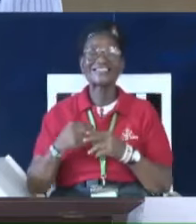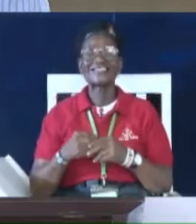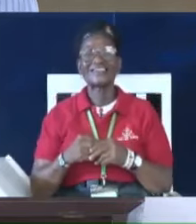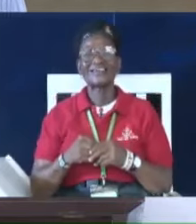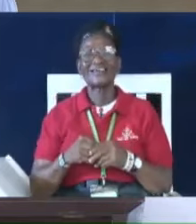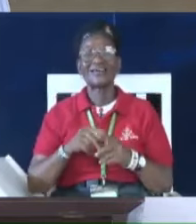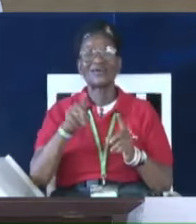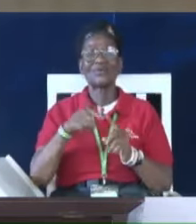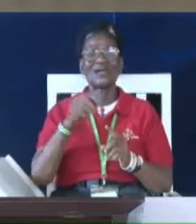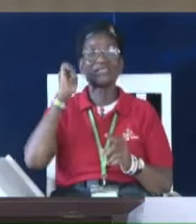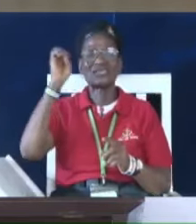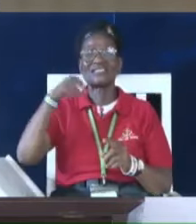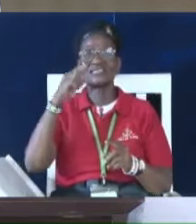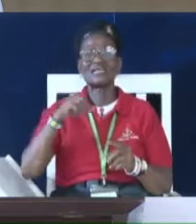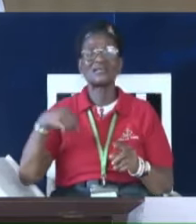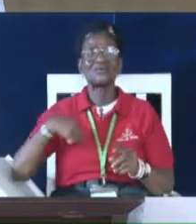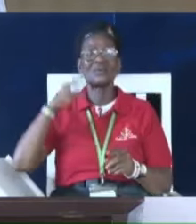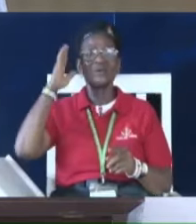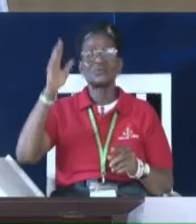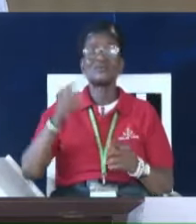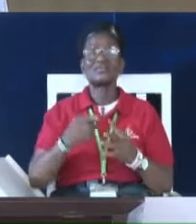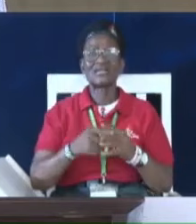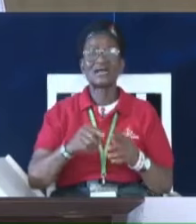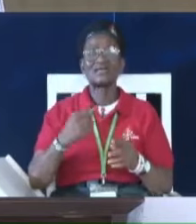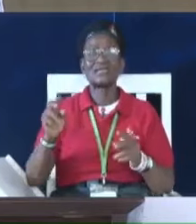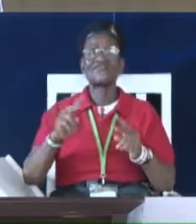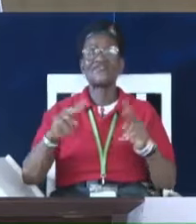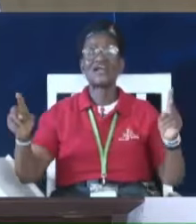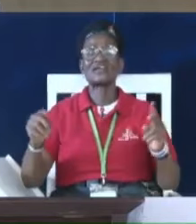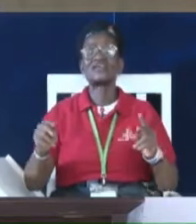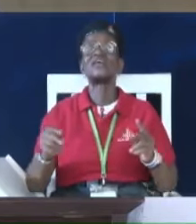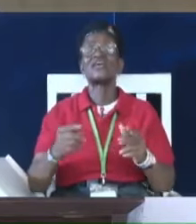And when he said that we are starting the very first night